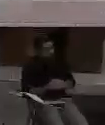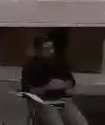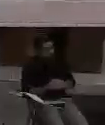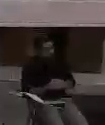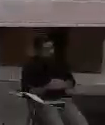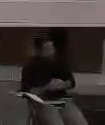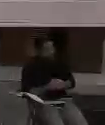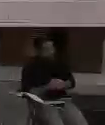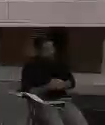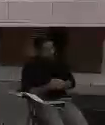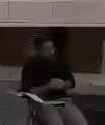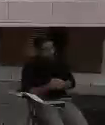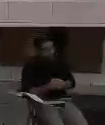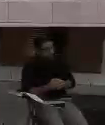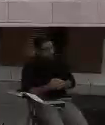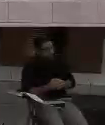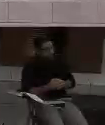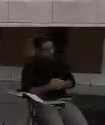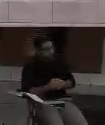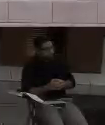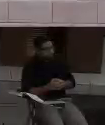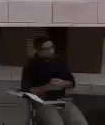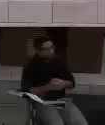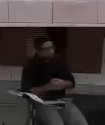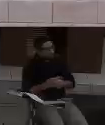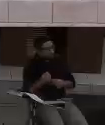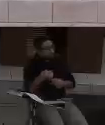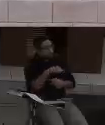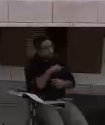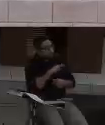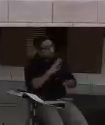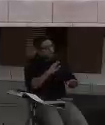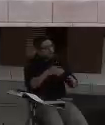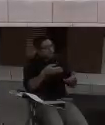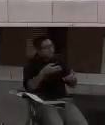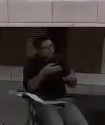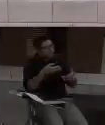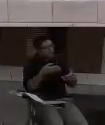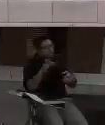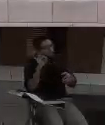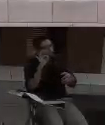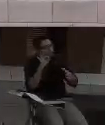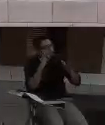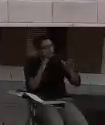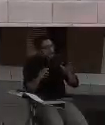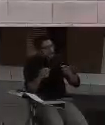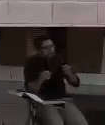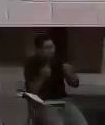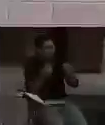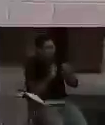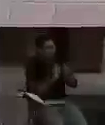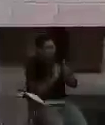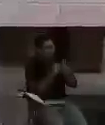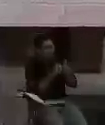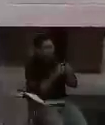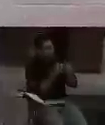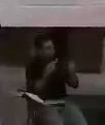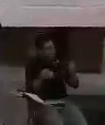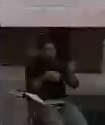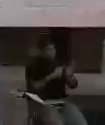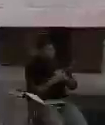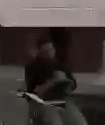day. We'd invite our pastoral care ministers to come and offer support during this time, or simply pray right there where you are. Please rise